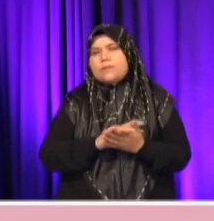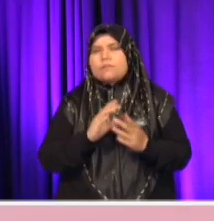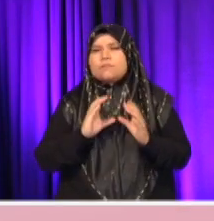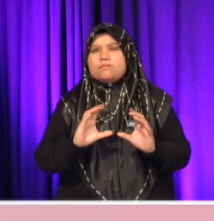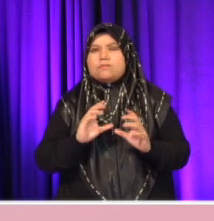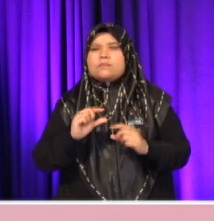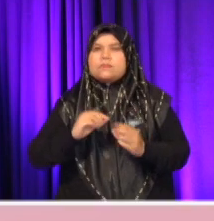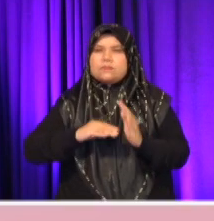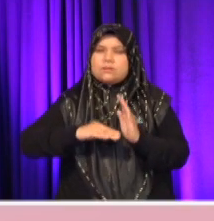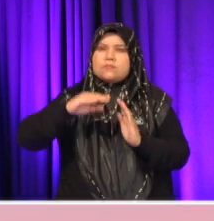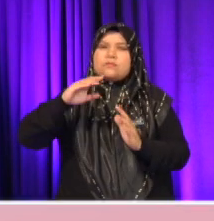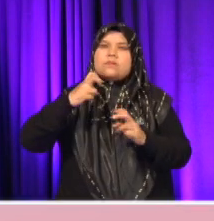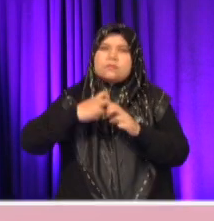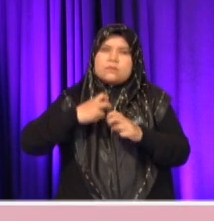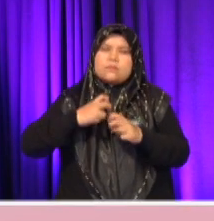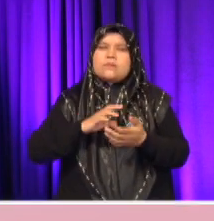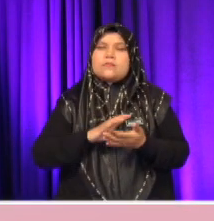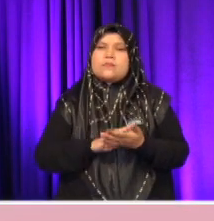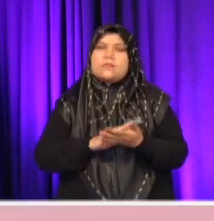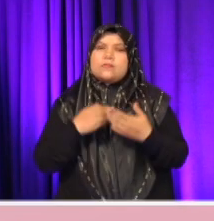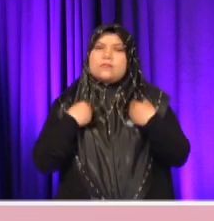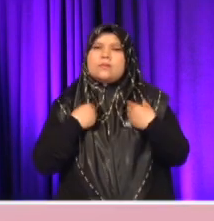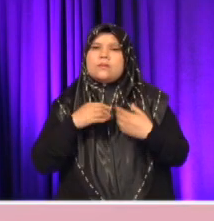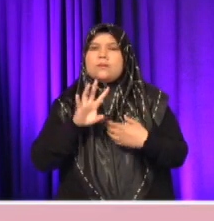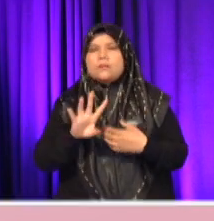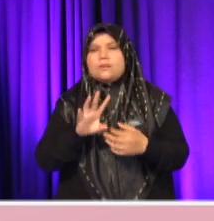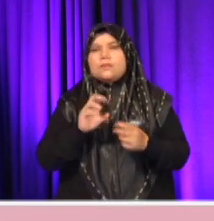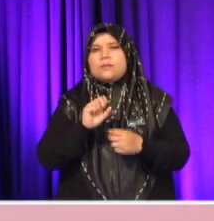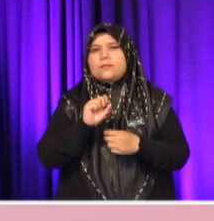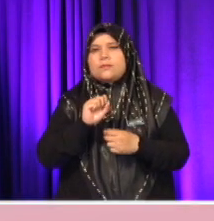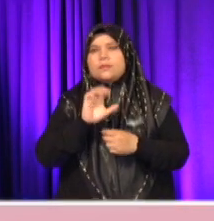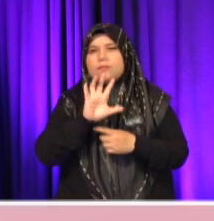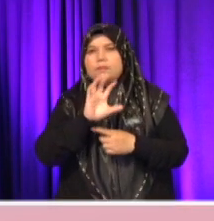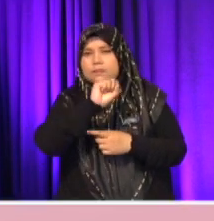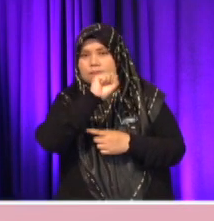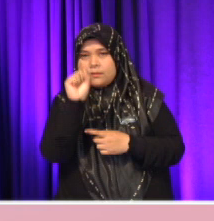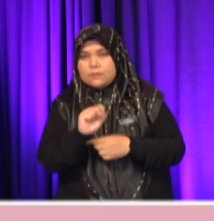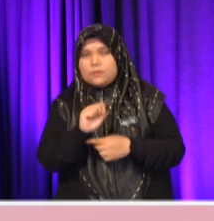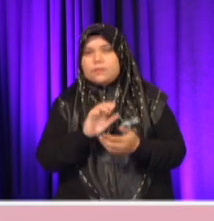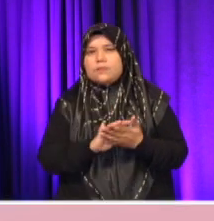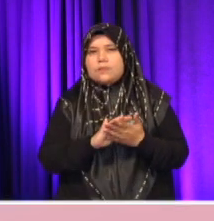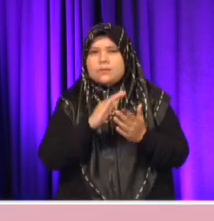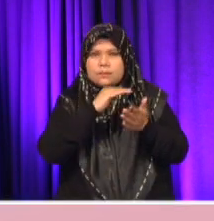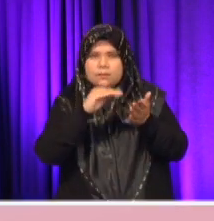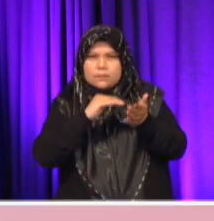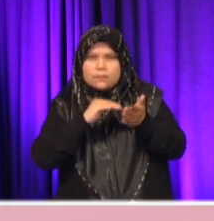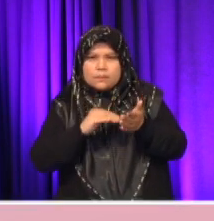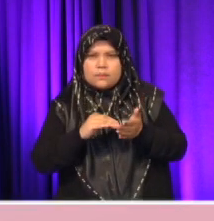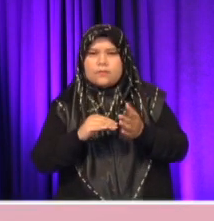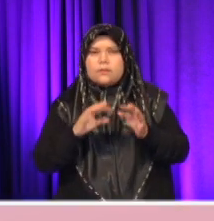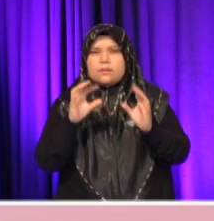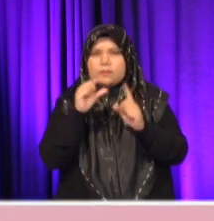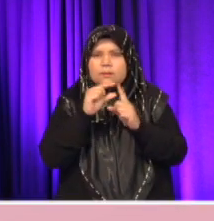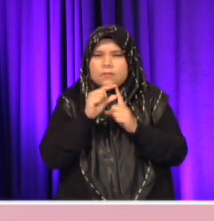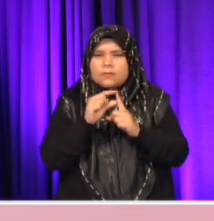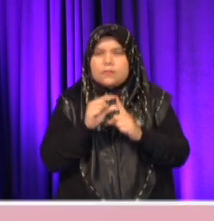Okay, where candidates have to answer 5 questions based on a text. Okay, and then the text can be a linear